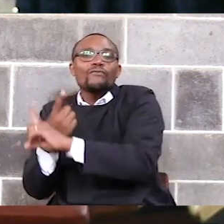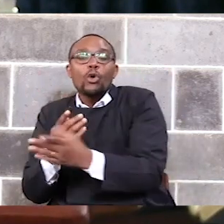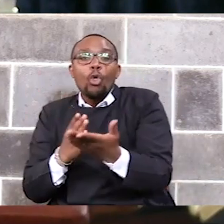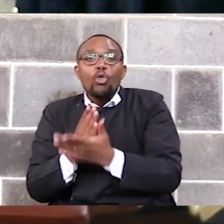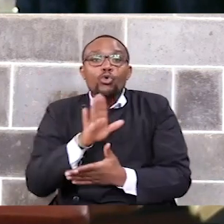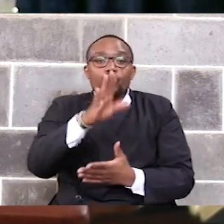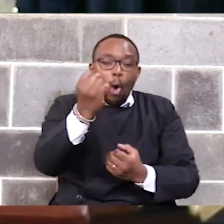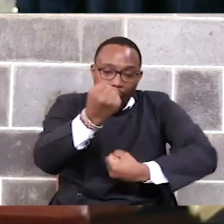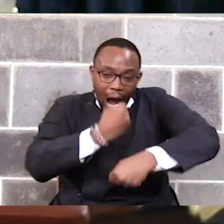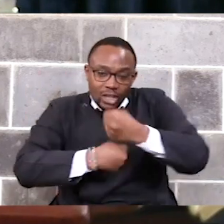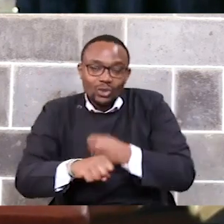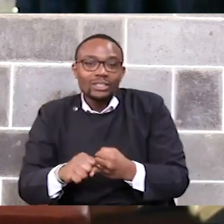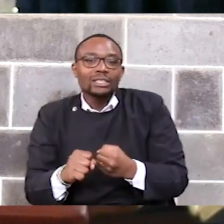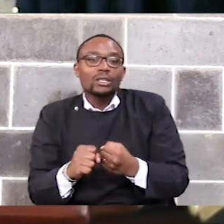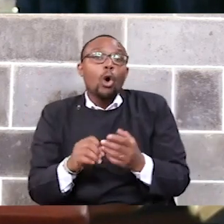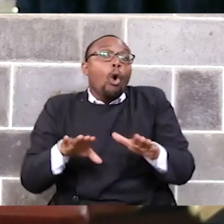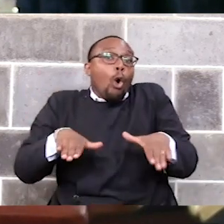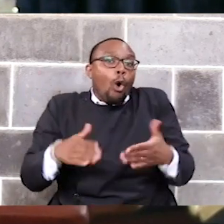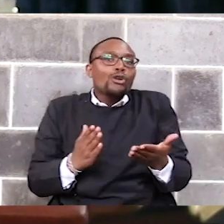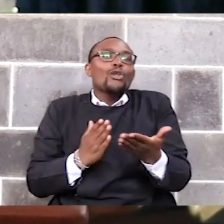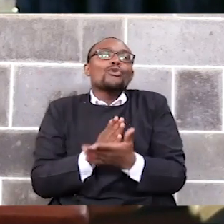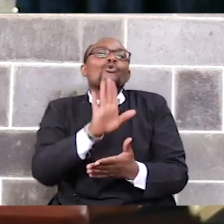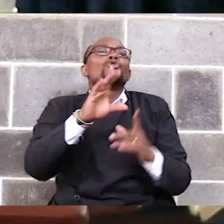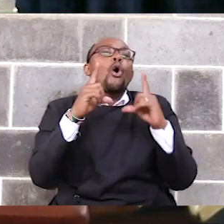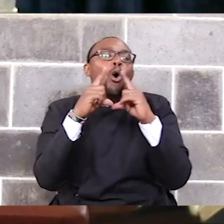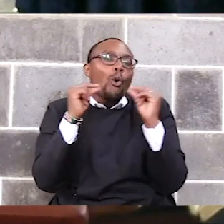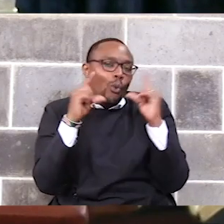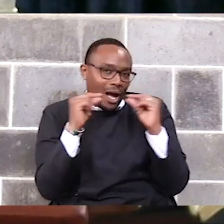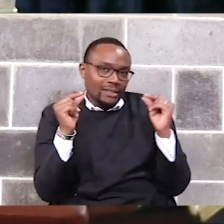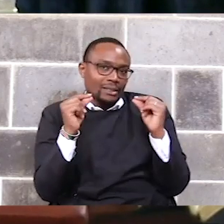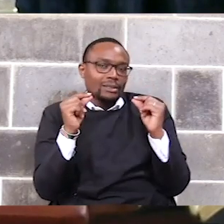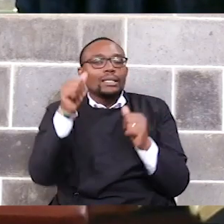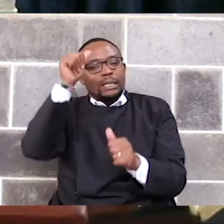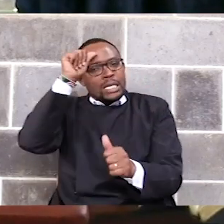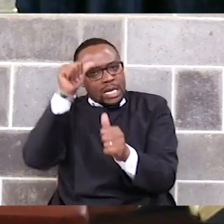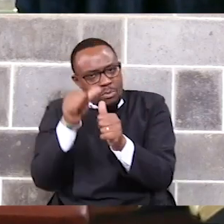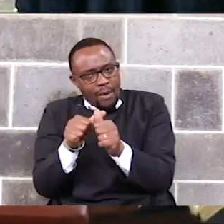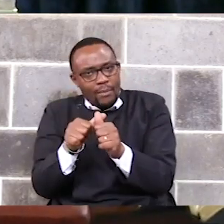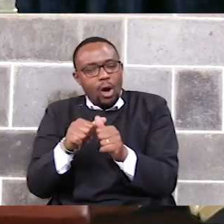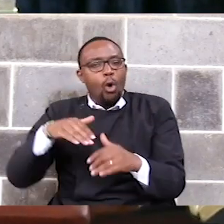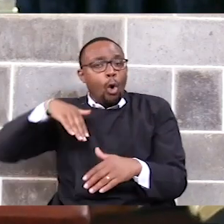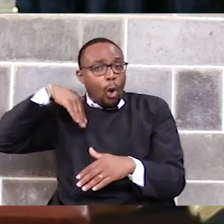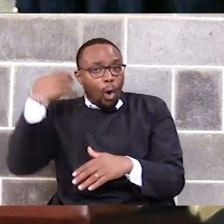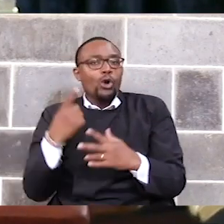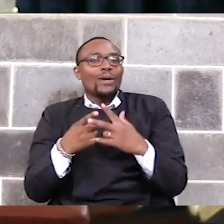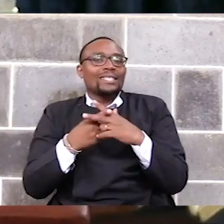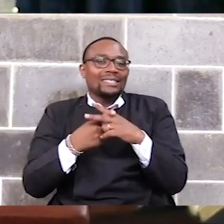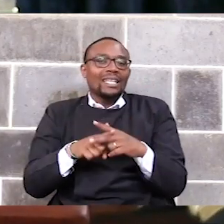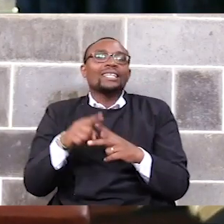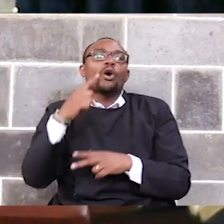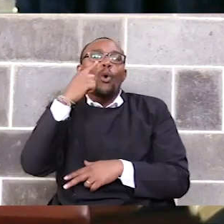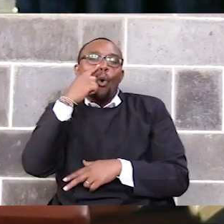deeds and, when necessary, through words. Remember, we always start in Jerusalem. Start at